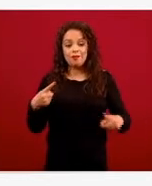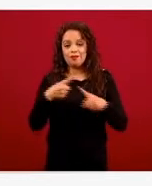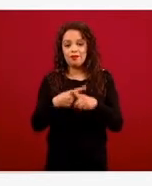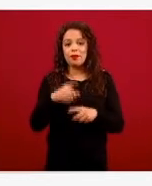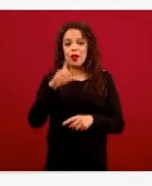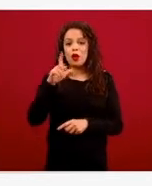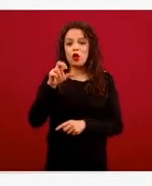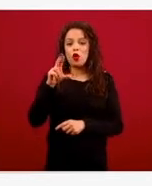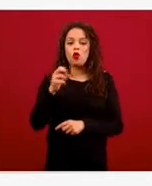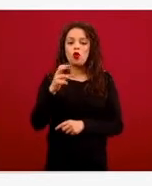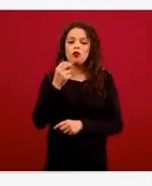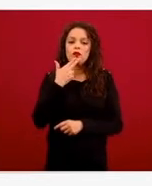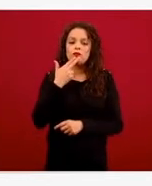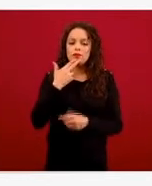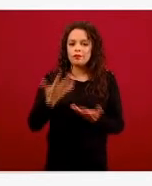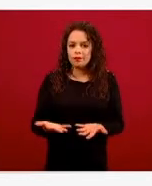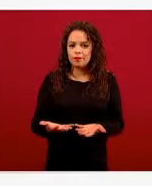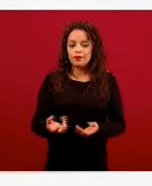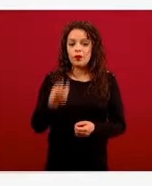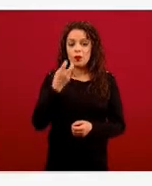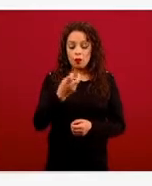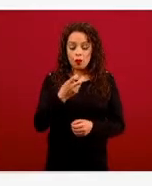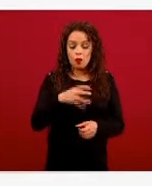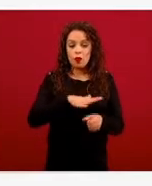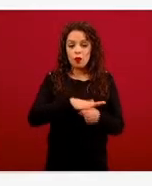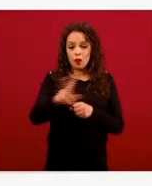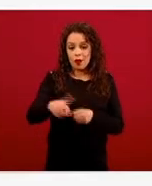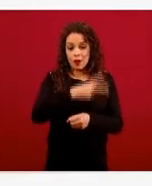with soap,